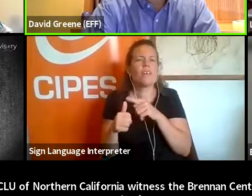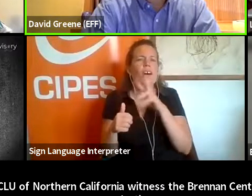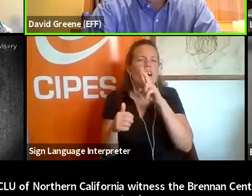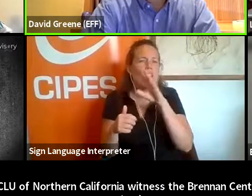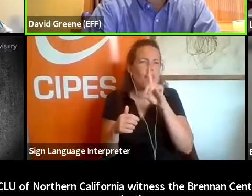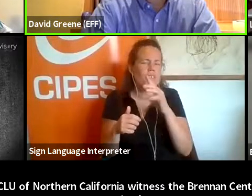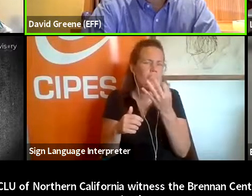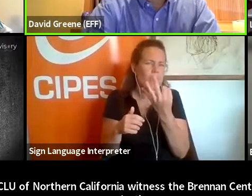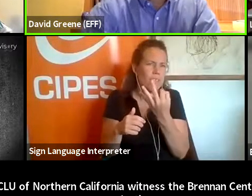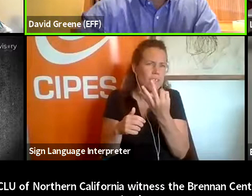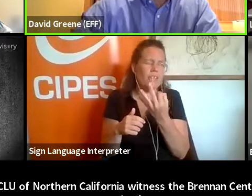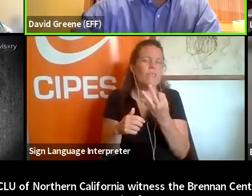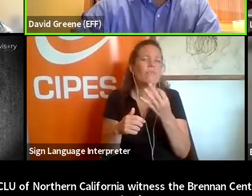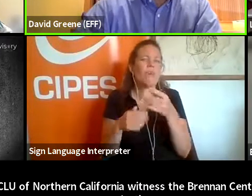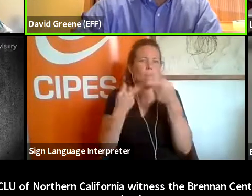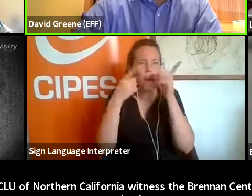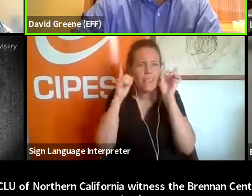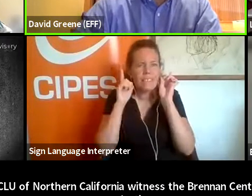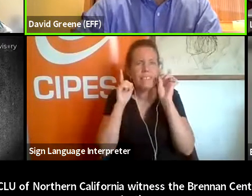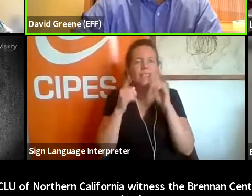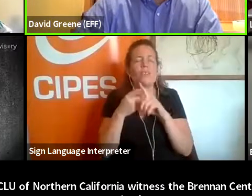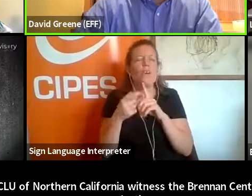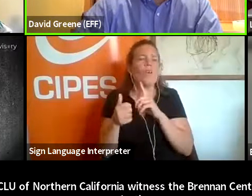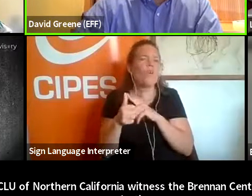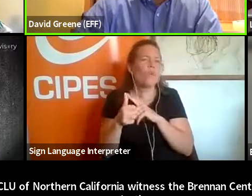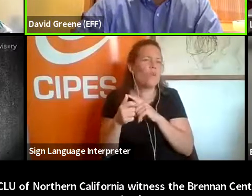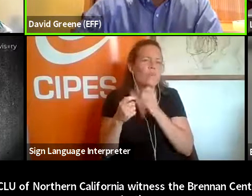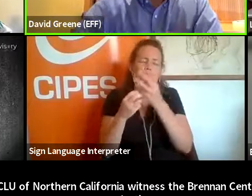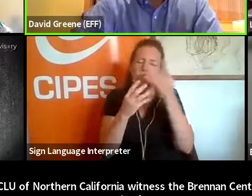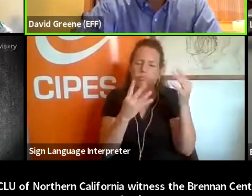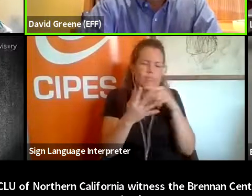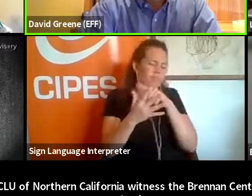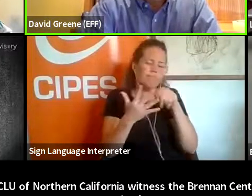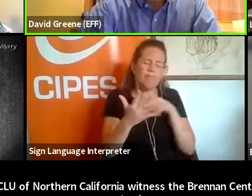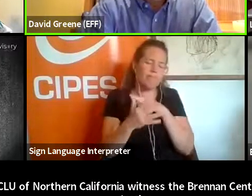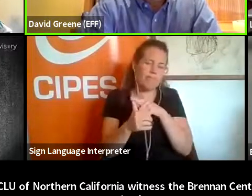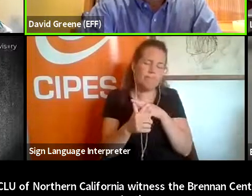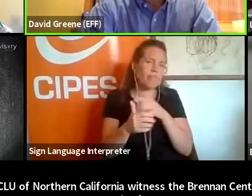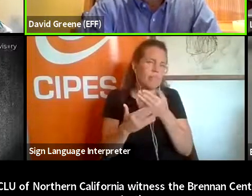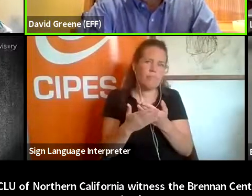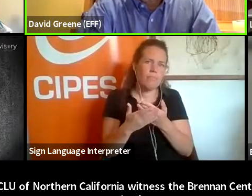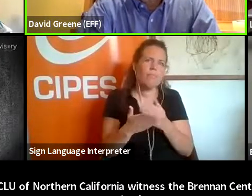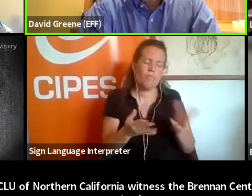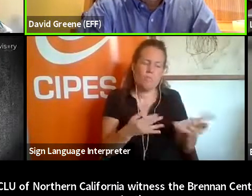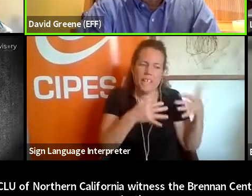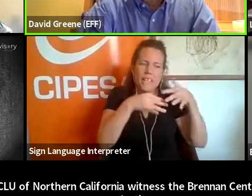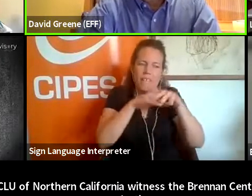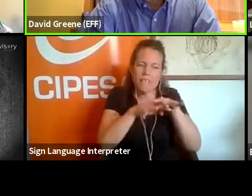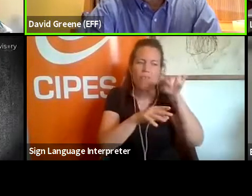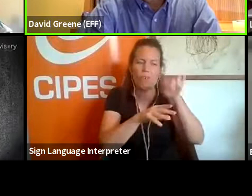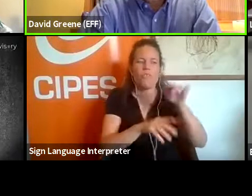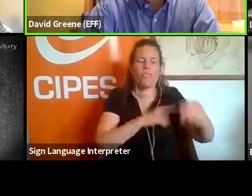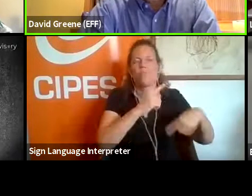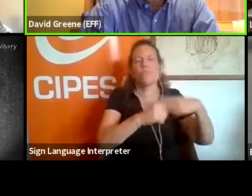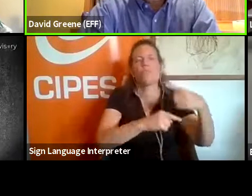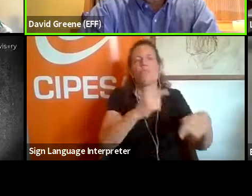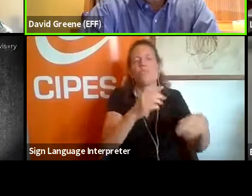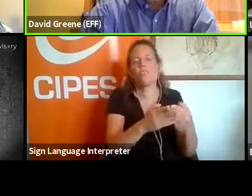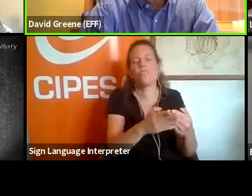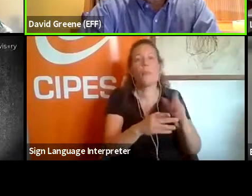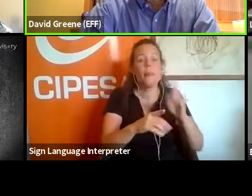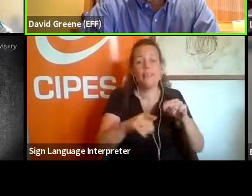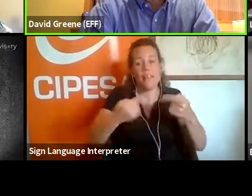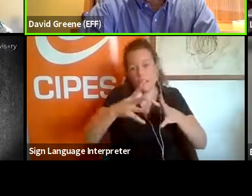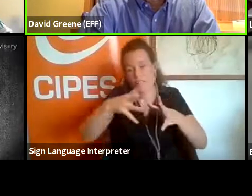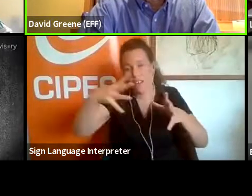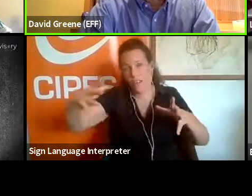RD3 for Mexico, and Access Now have all been very involved in the process. And there's even a larger group that are